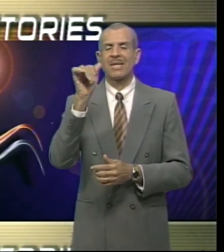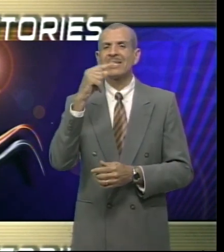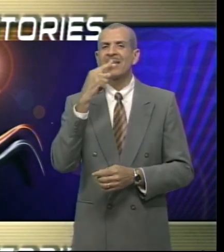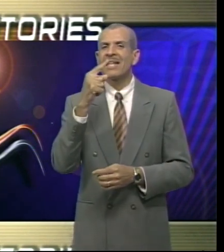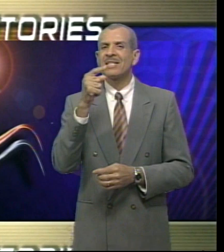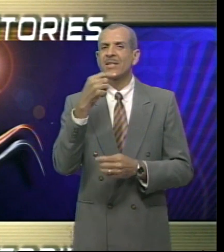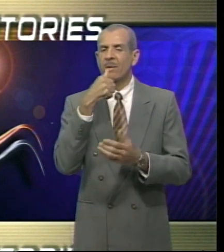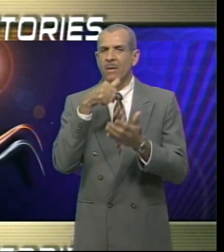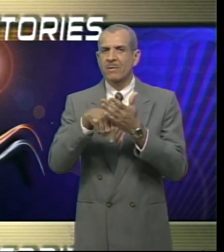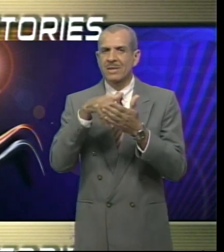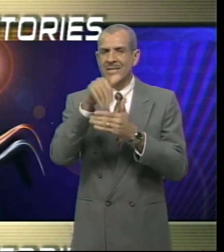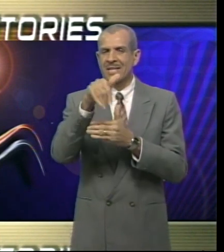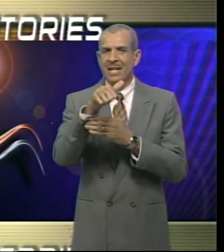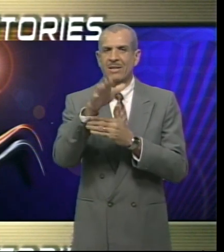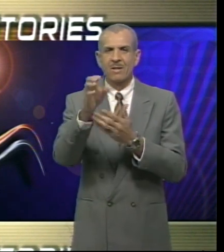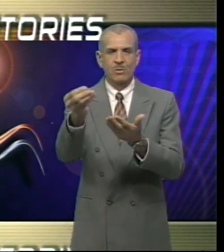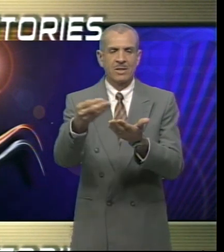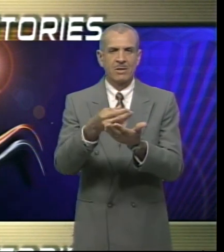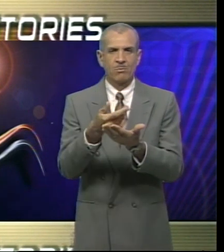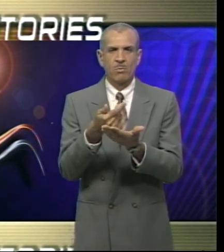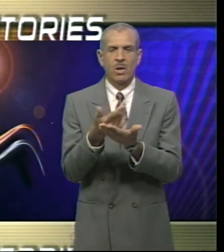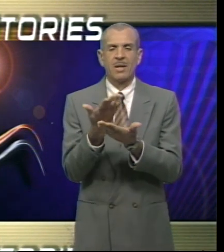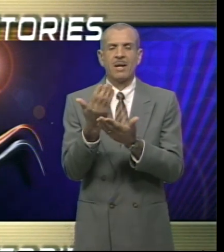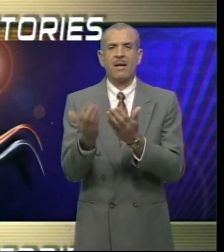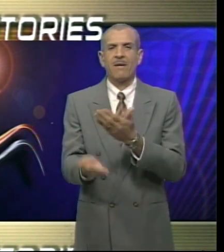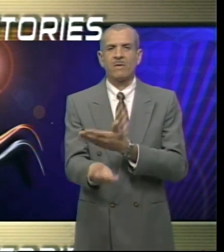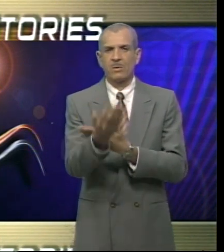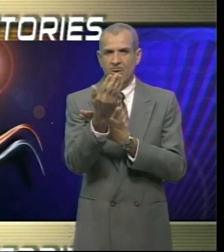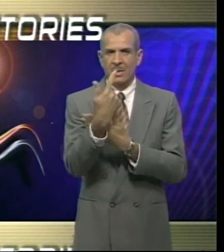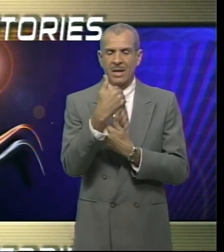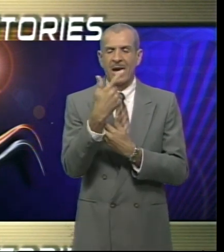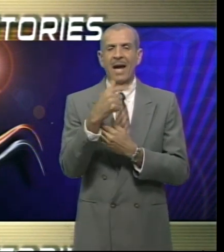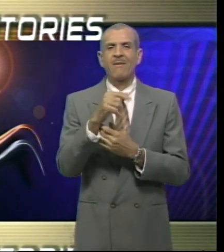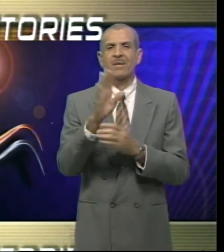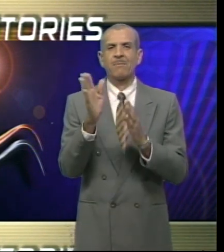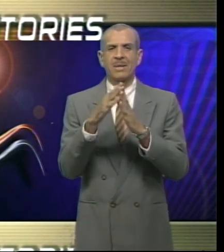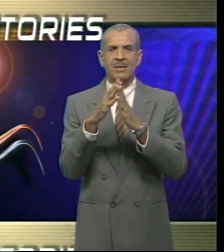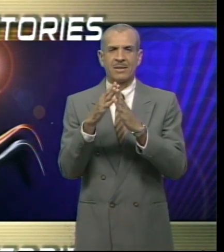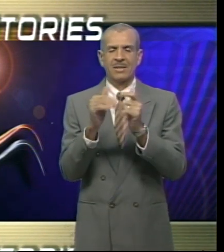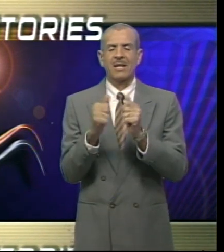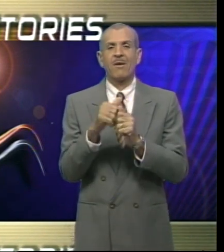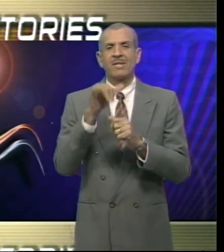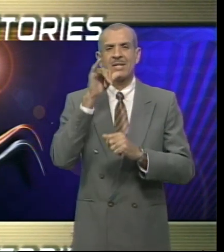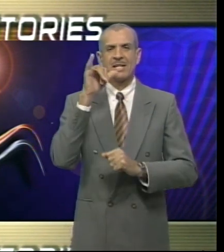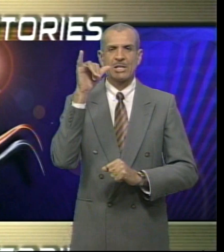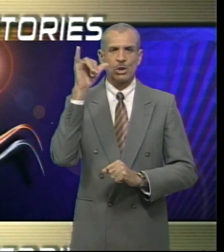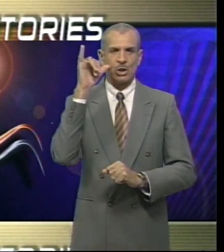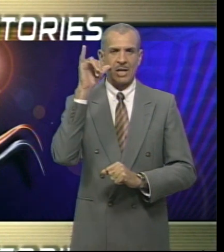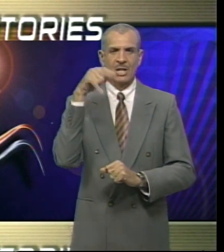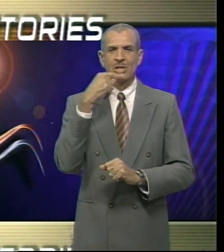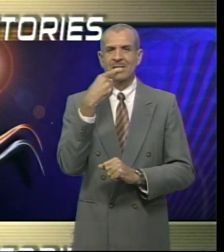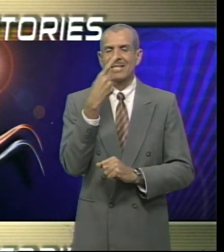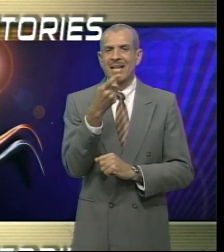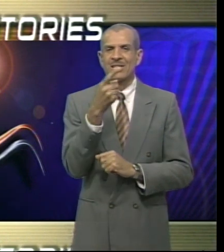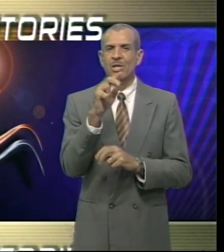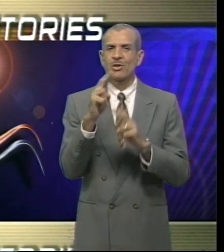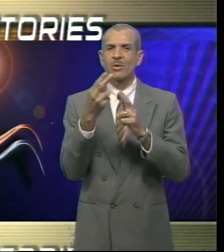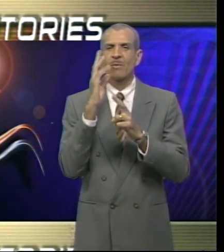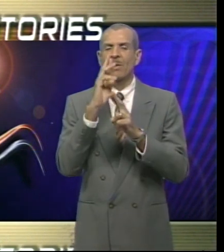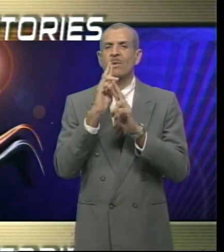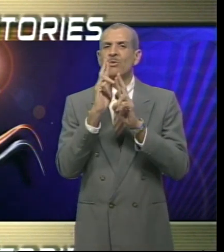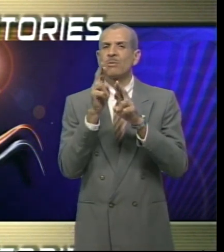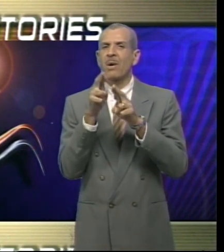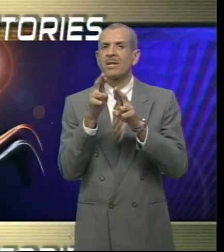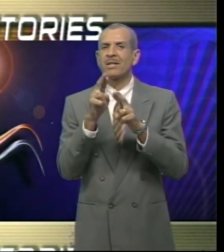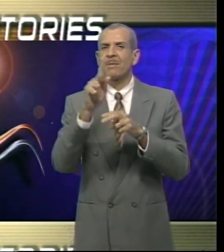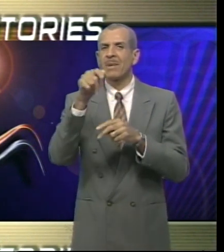the PAD was received this afternoon following a meeting of the Public Service Commission yesterday. She says the union will be responding